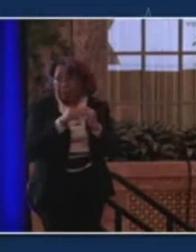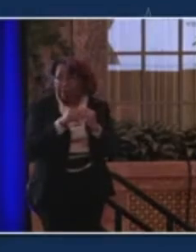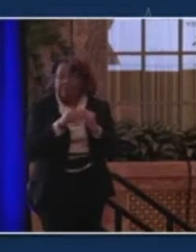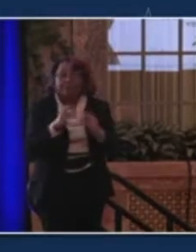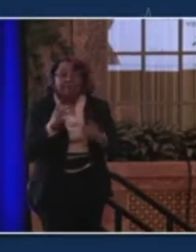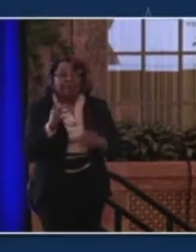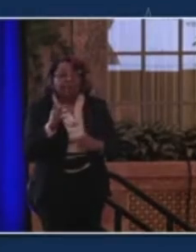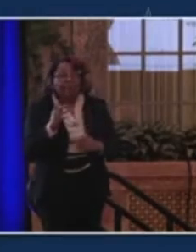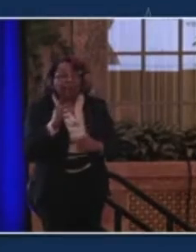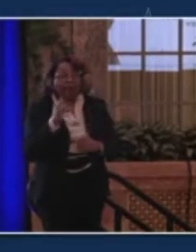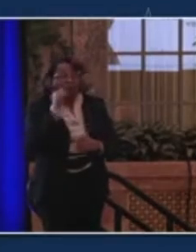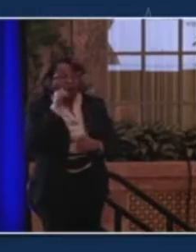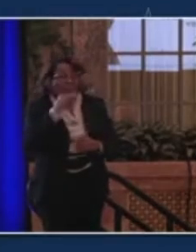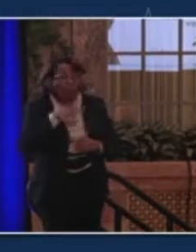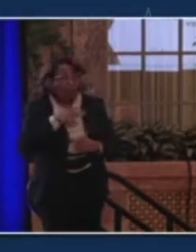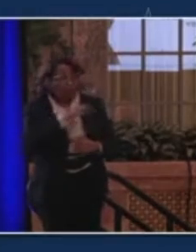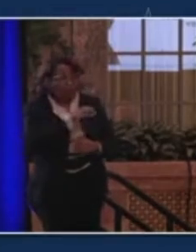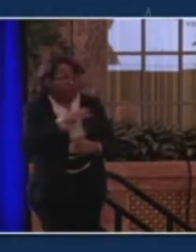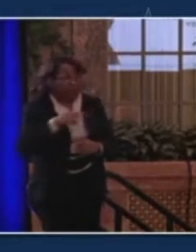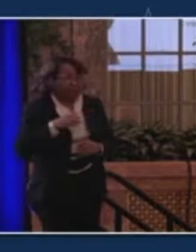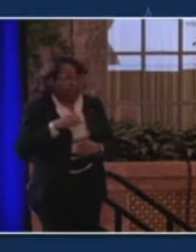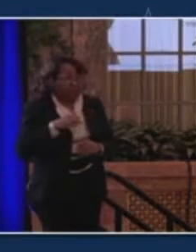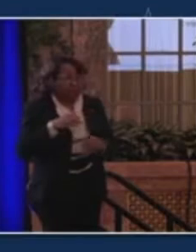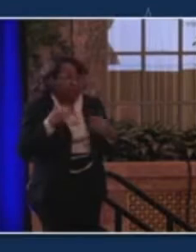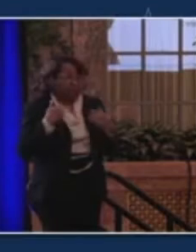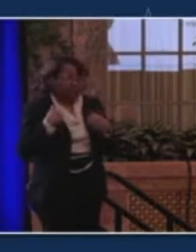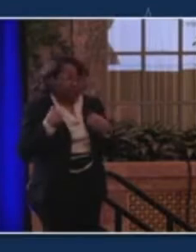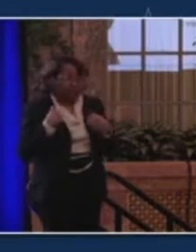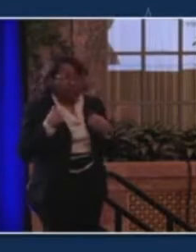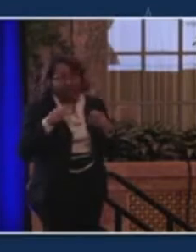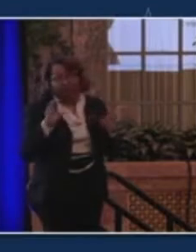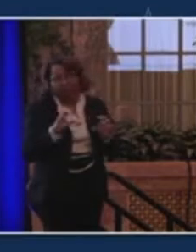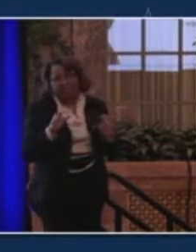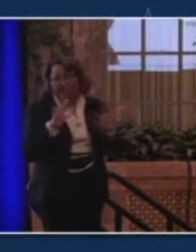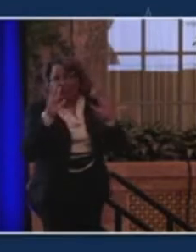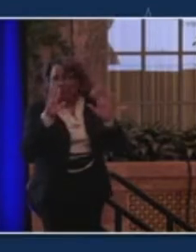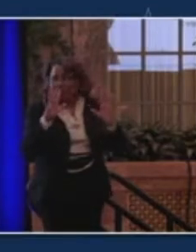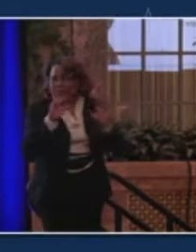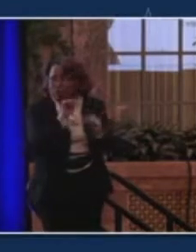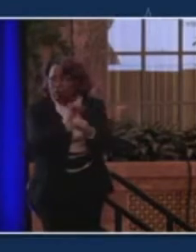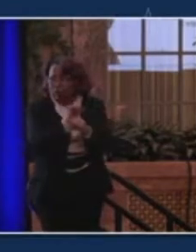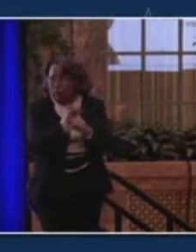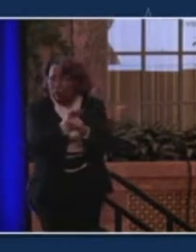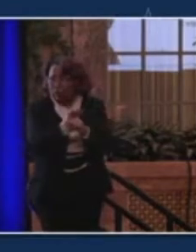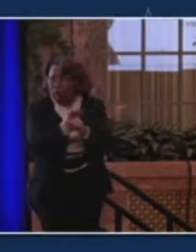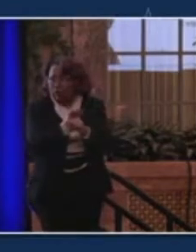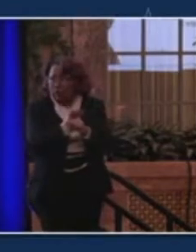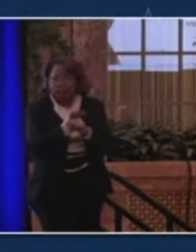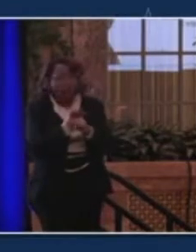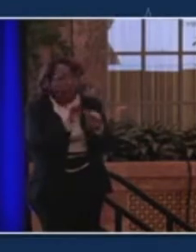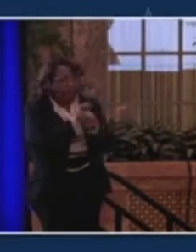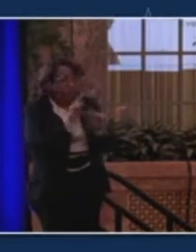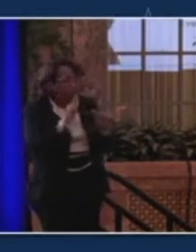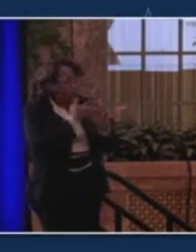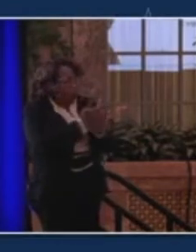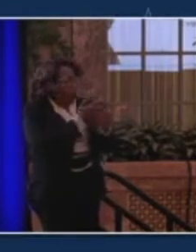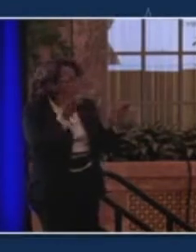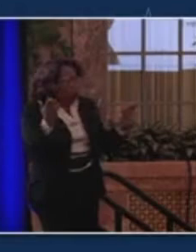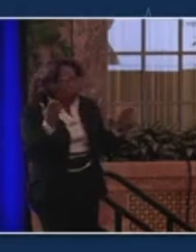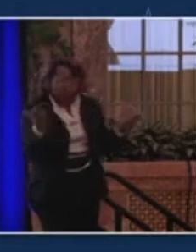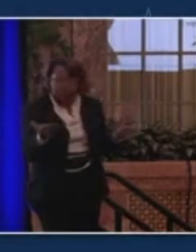our women's commission that we had that did fantastic work. But to all of you this